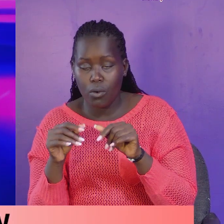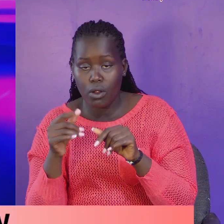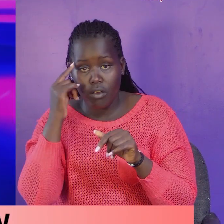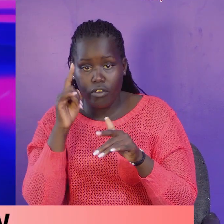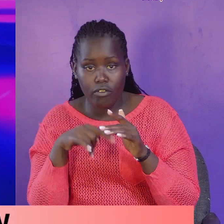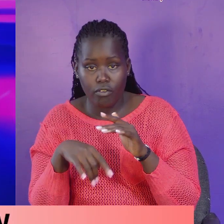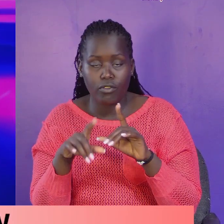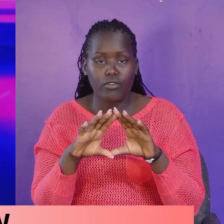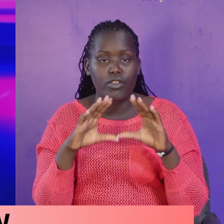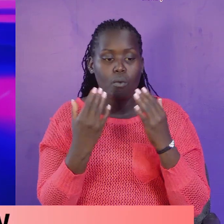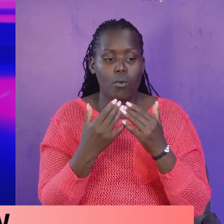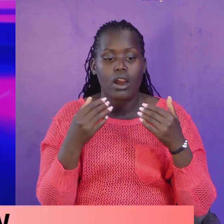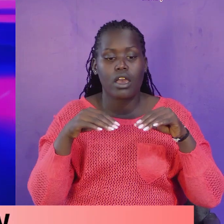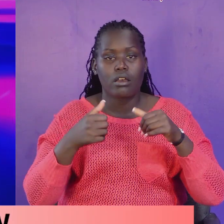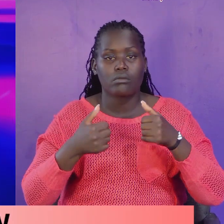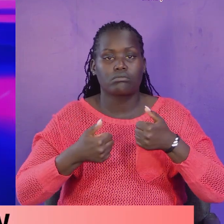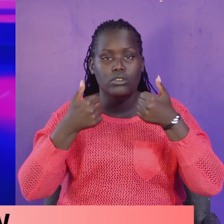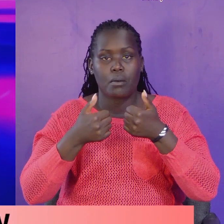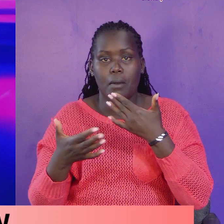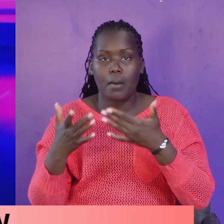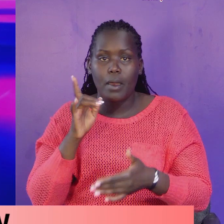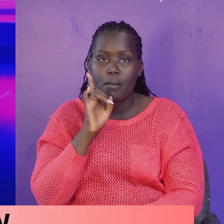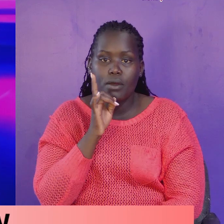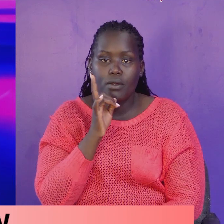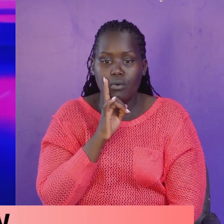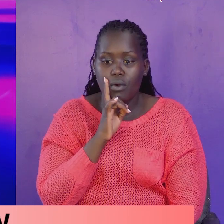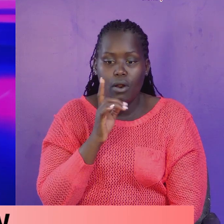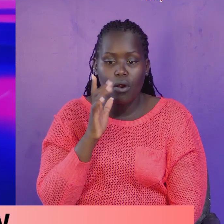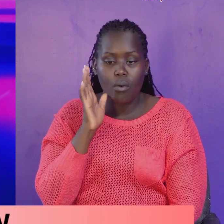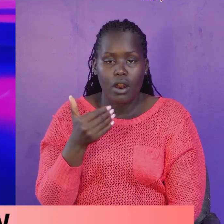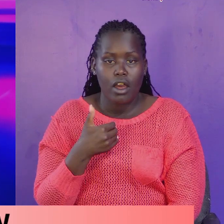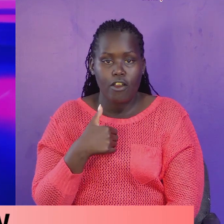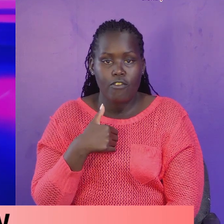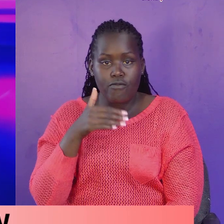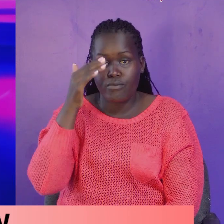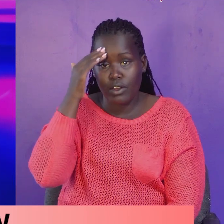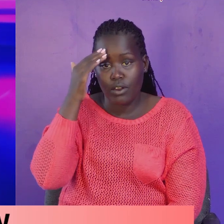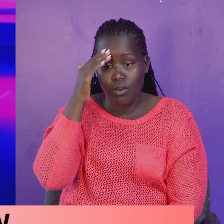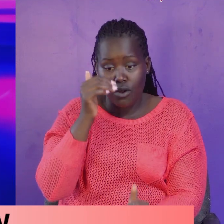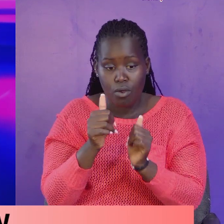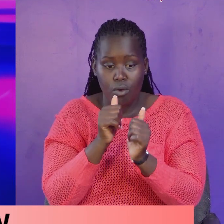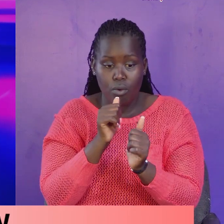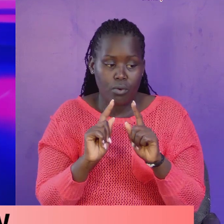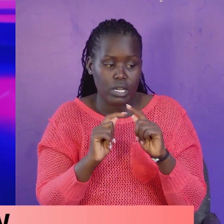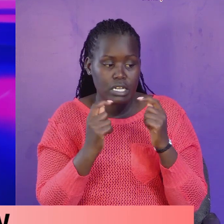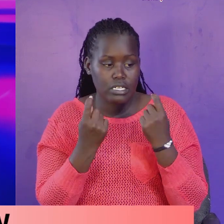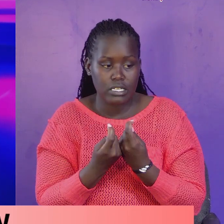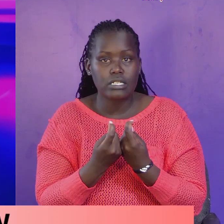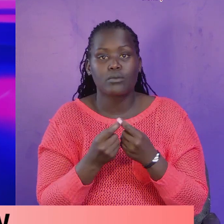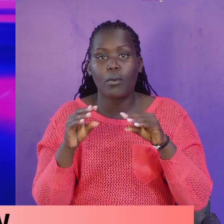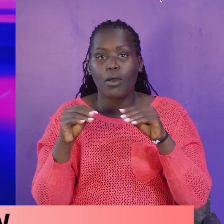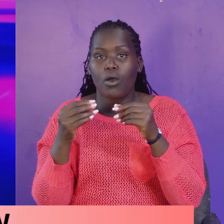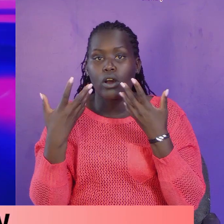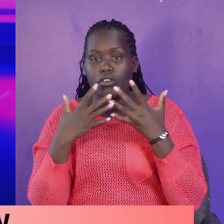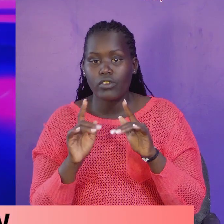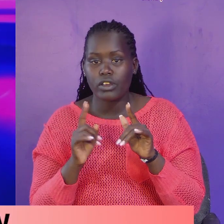the World Cup. Of course, by tomorrow, we would have known which teams have qualified, and we will